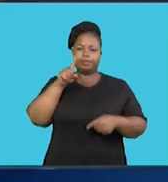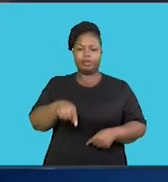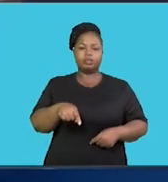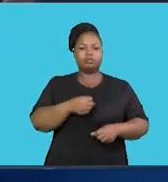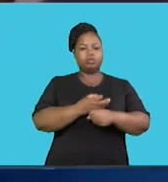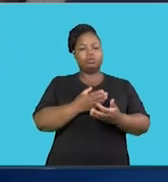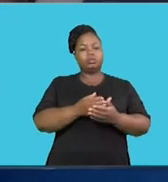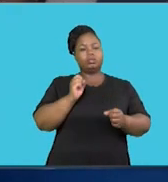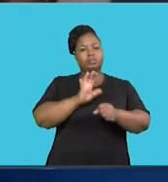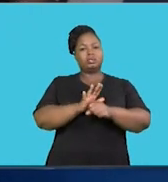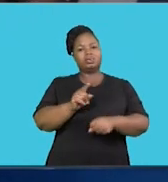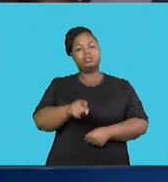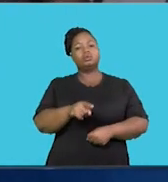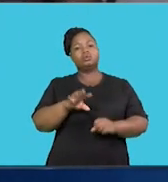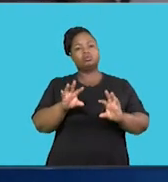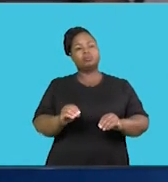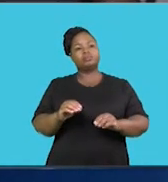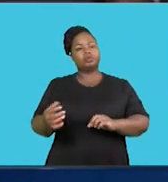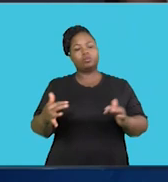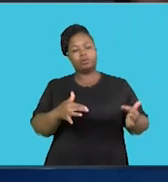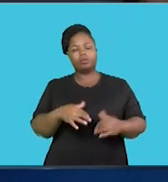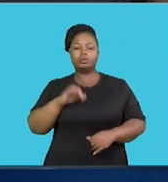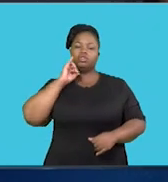tlhaselo tsa Israel le Palestina.